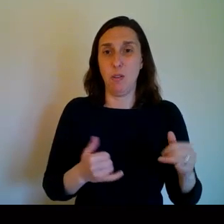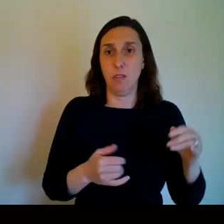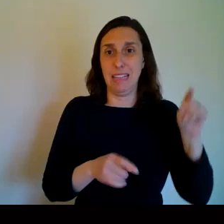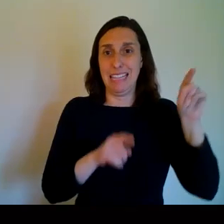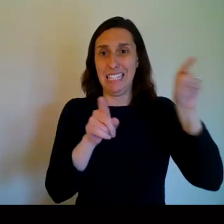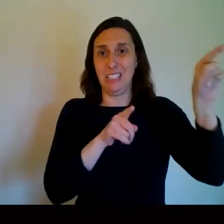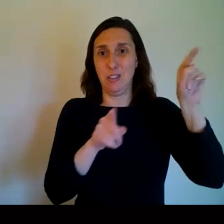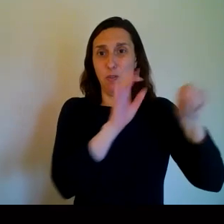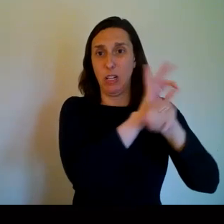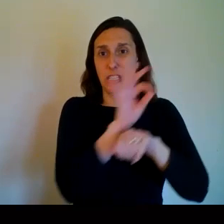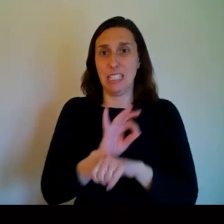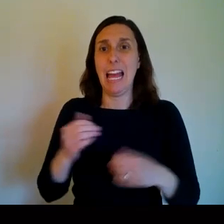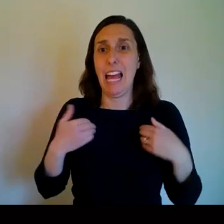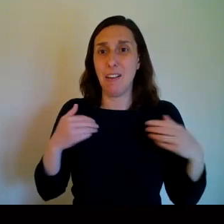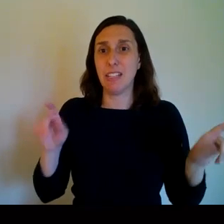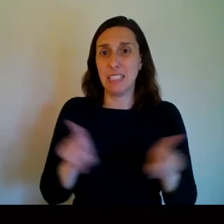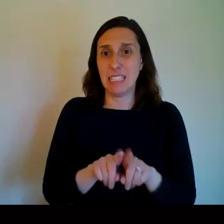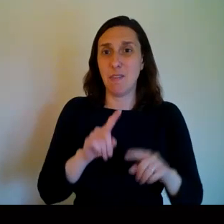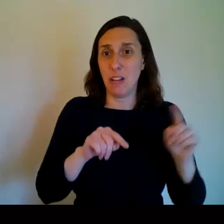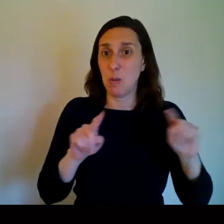domains. And that is acceptable.